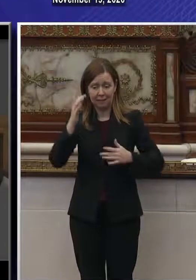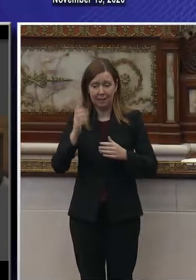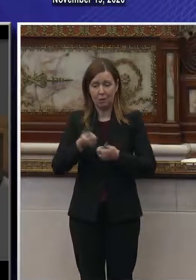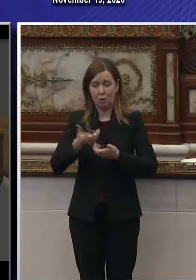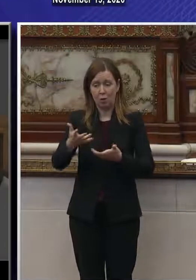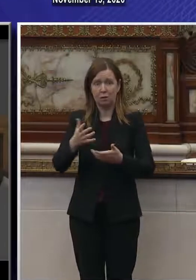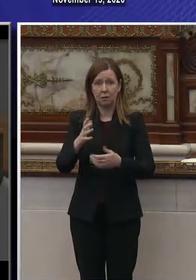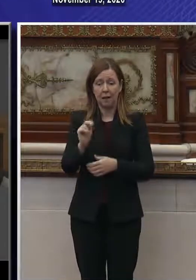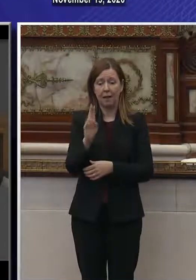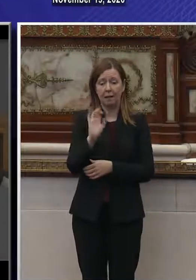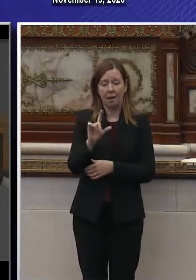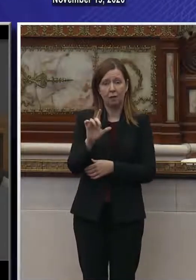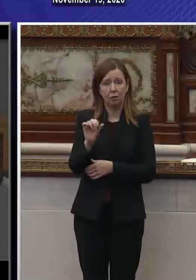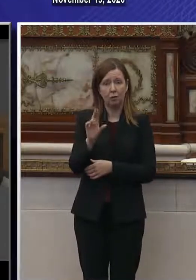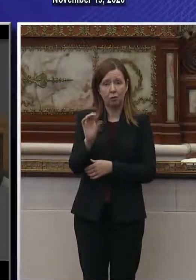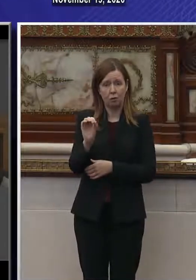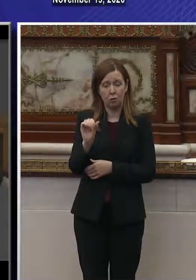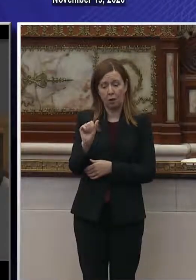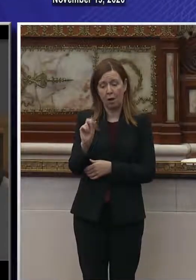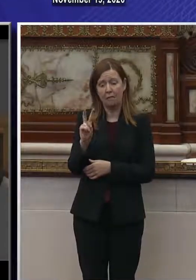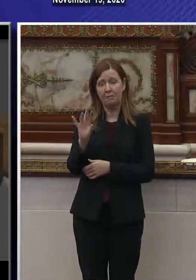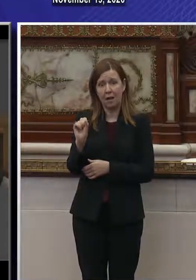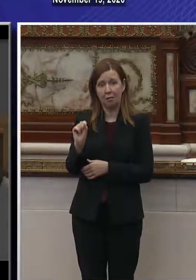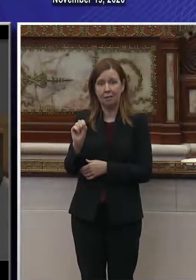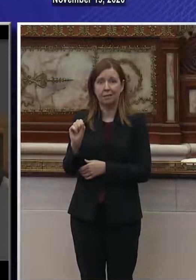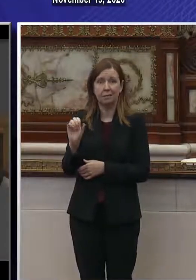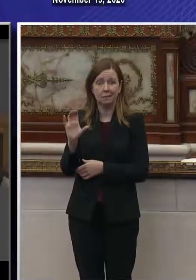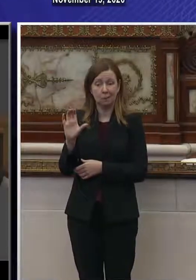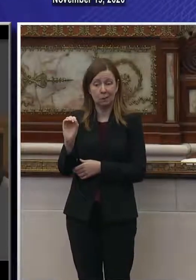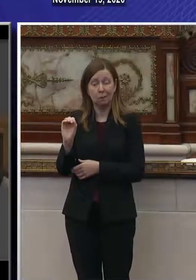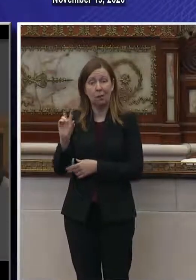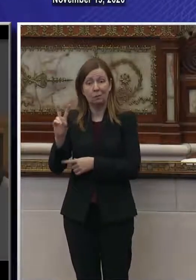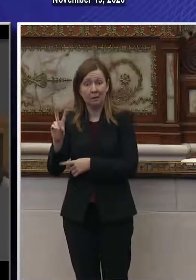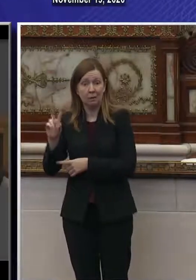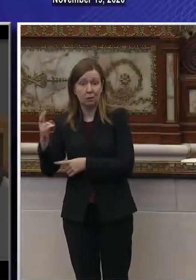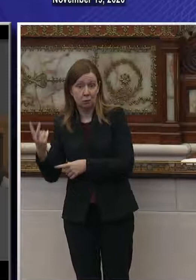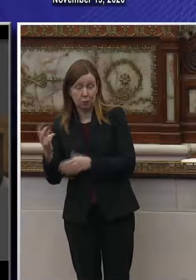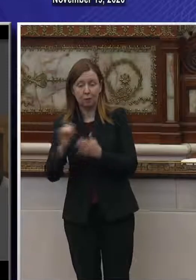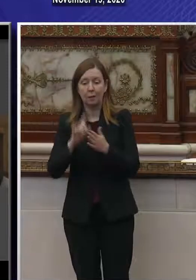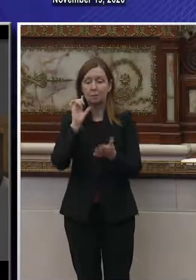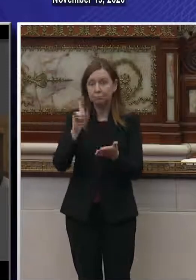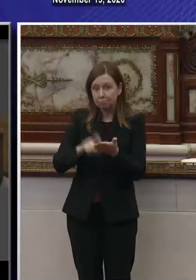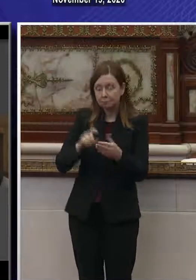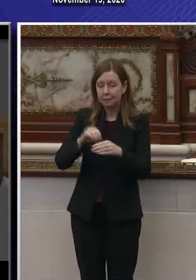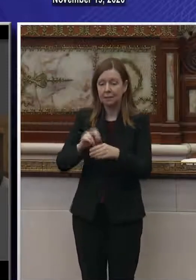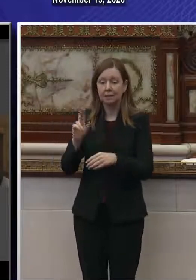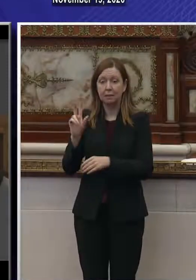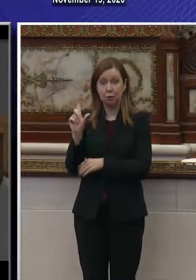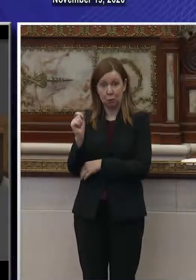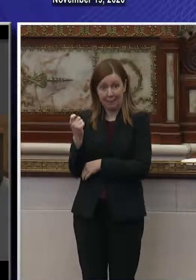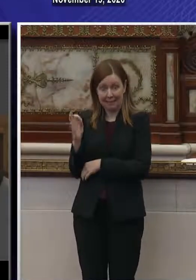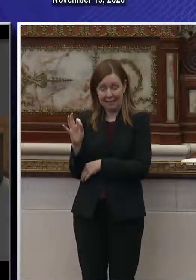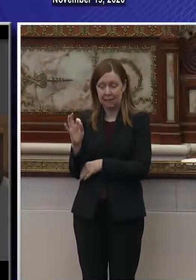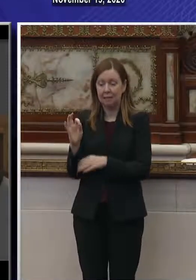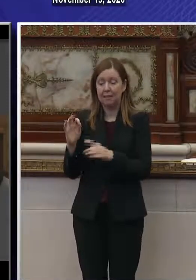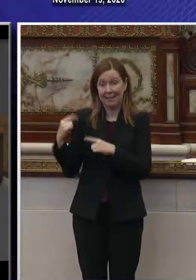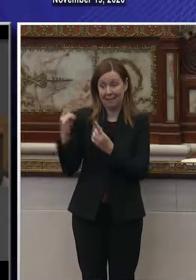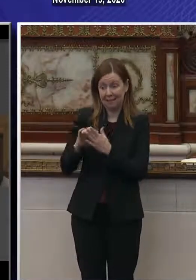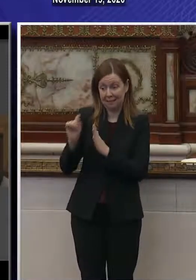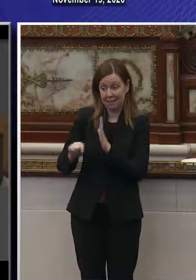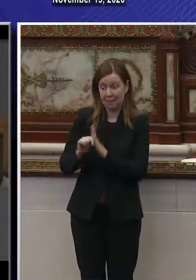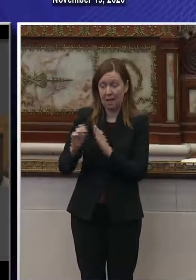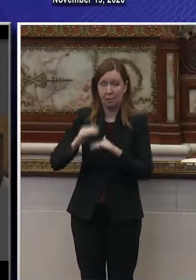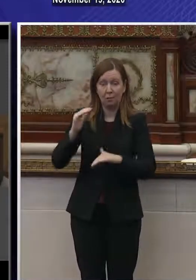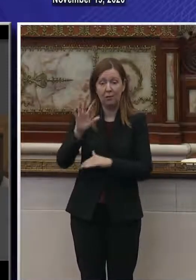coronavirus SARS-CoV-2. It was first detected in December of 2019, and since then there have been over